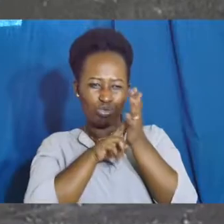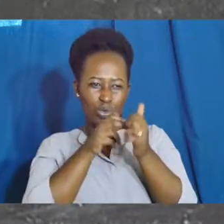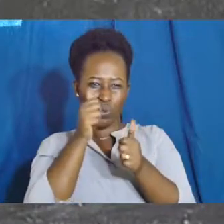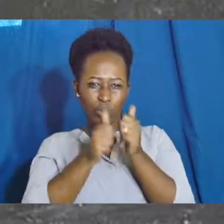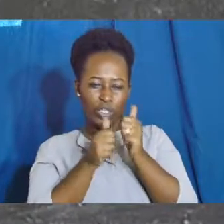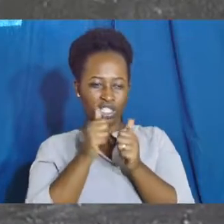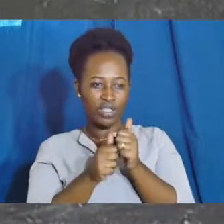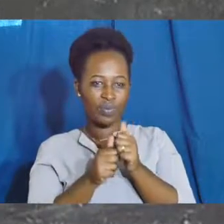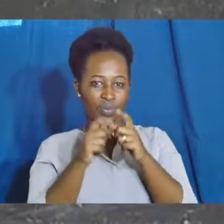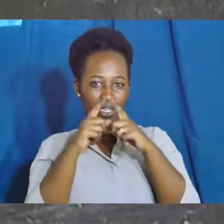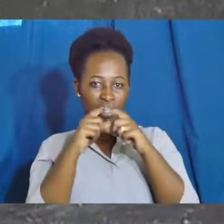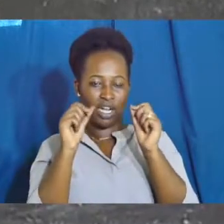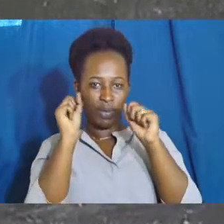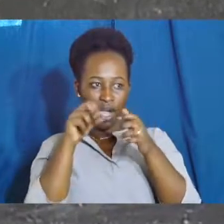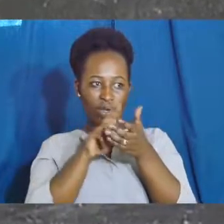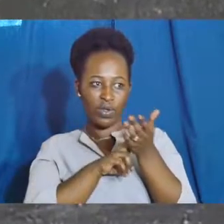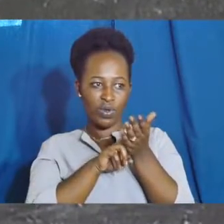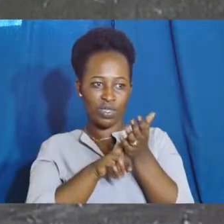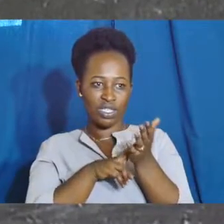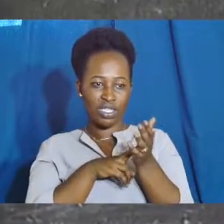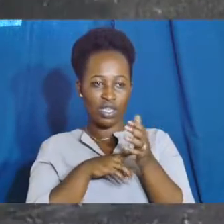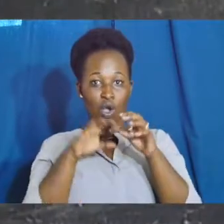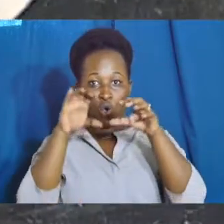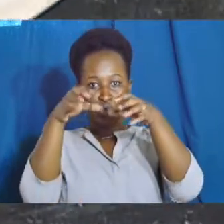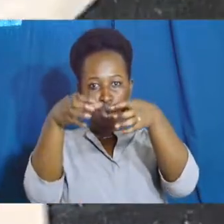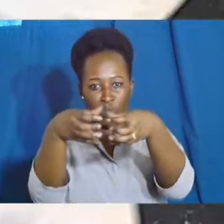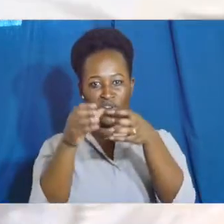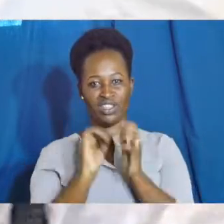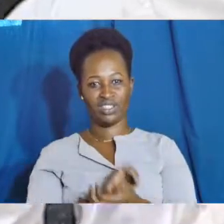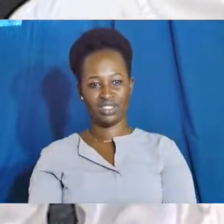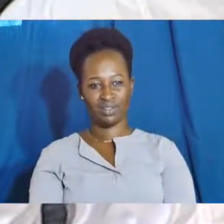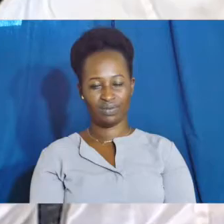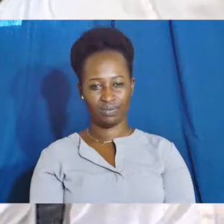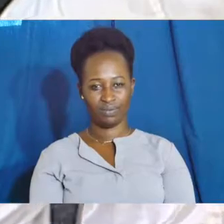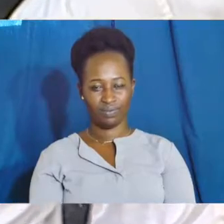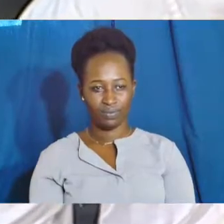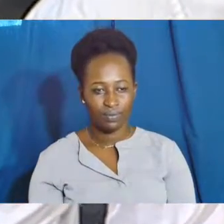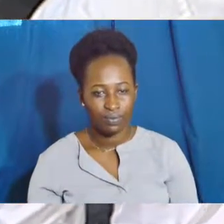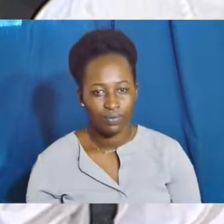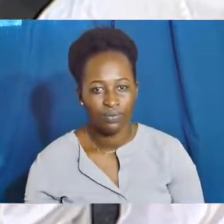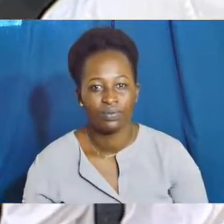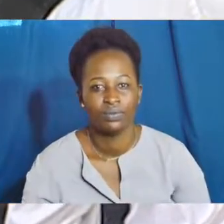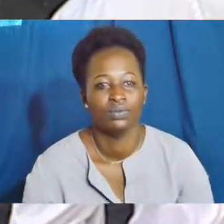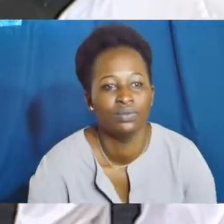One of them is community.